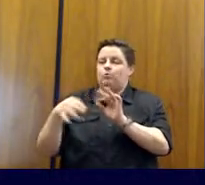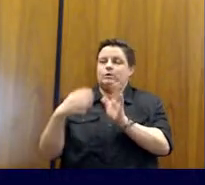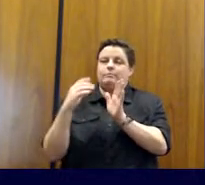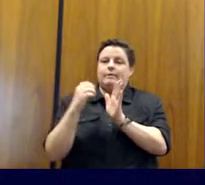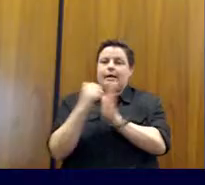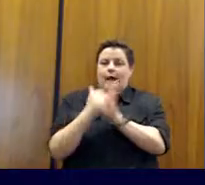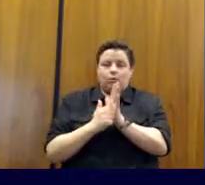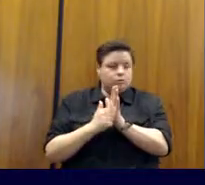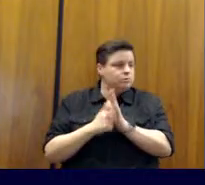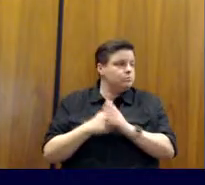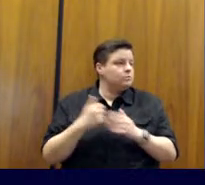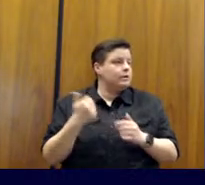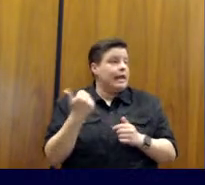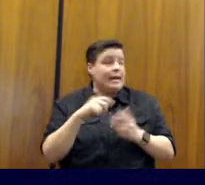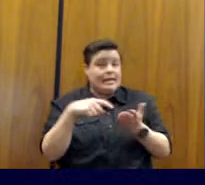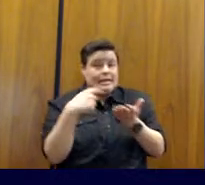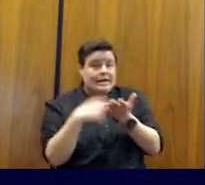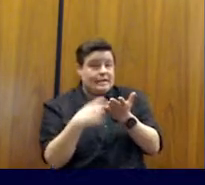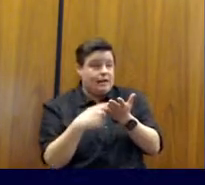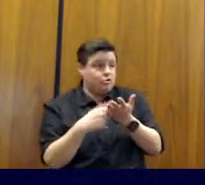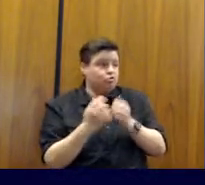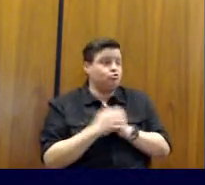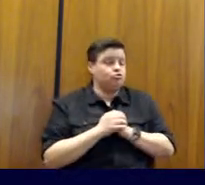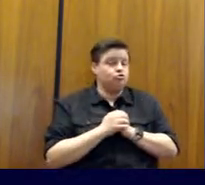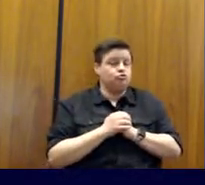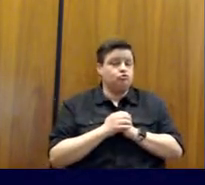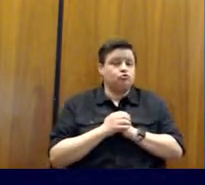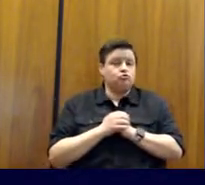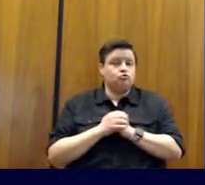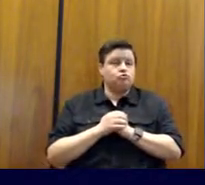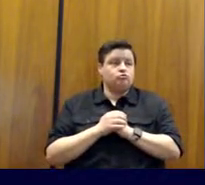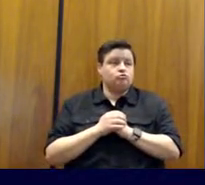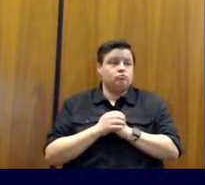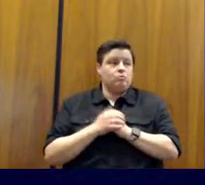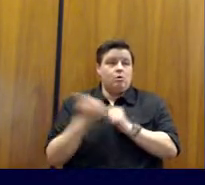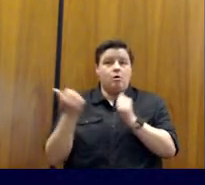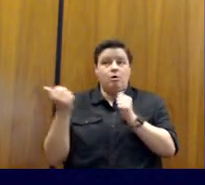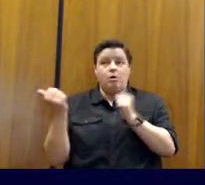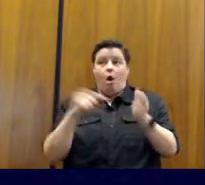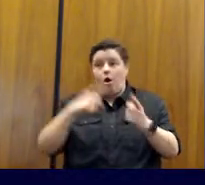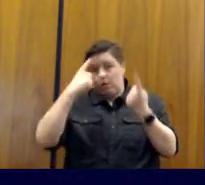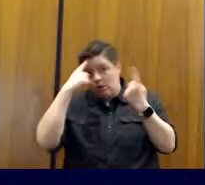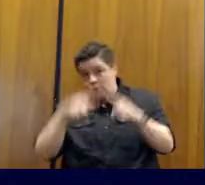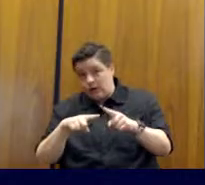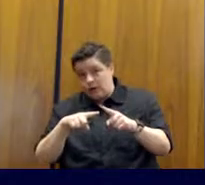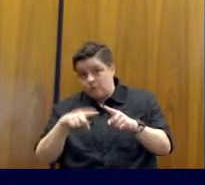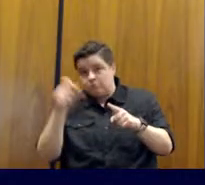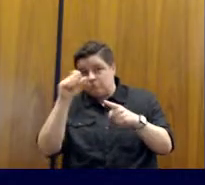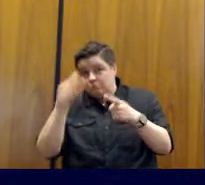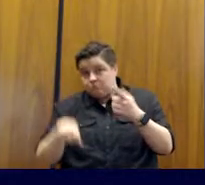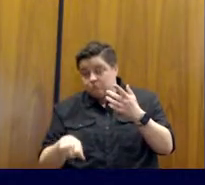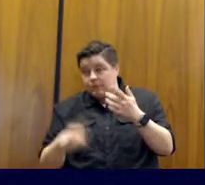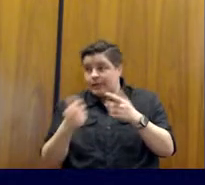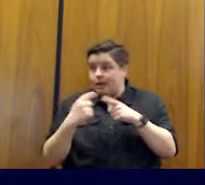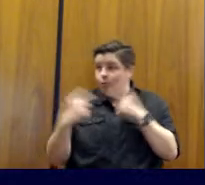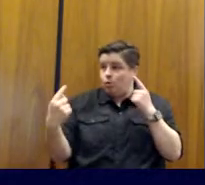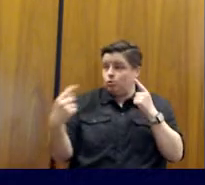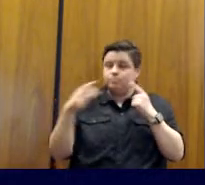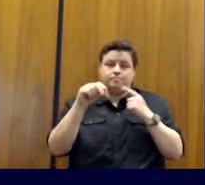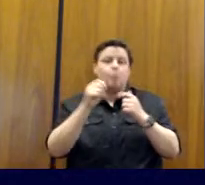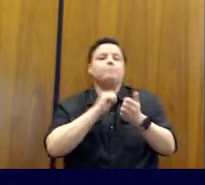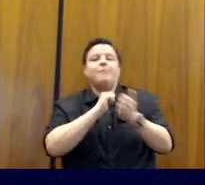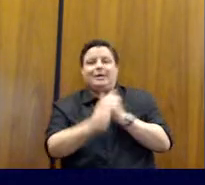support. Any discussion? No discussion. All in favor, say aye. Aye. Opposed?